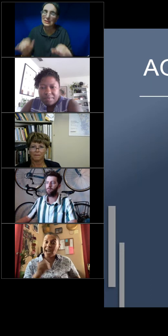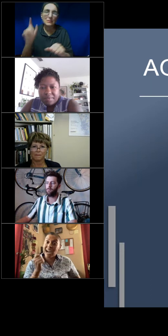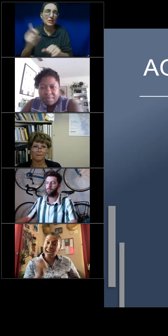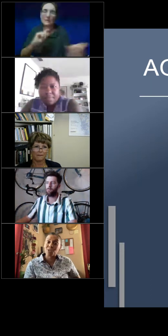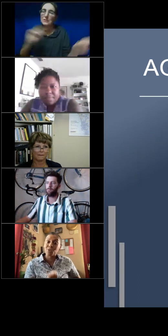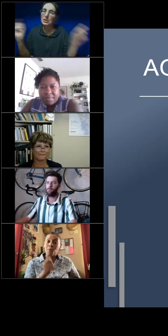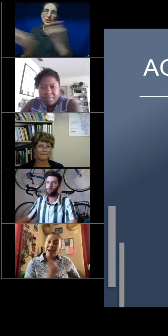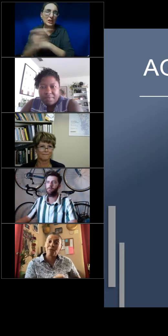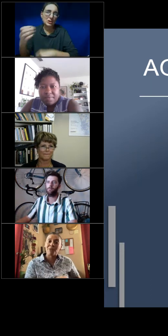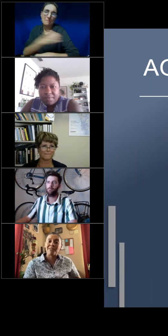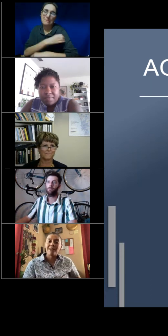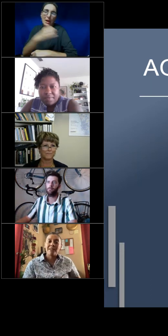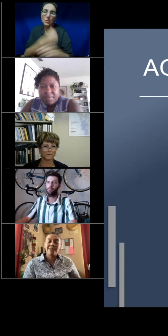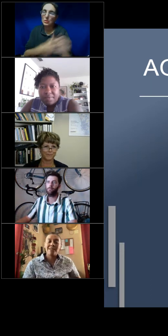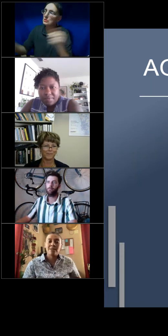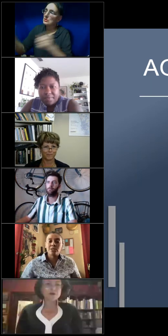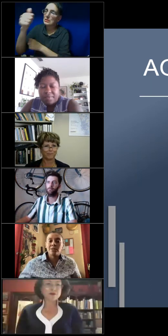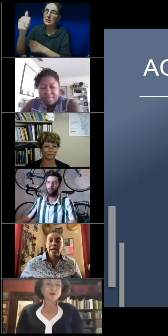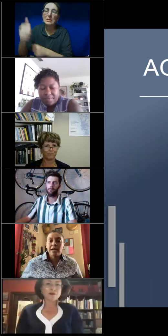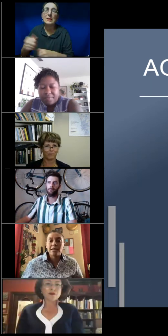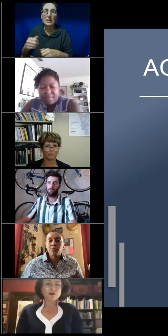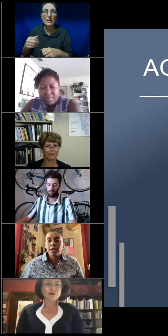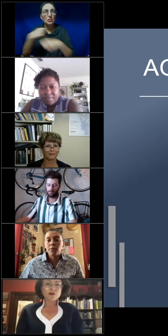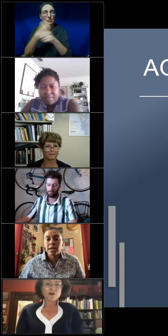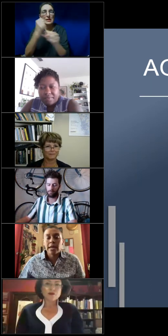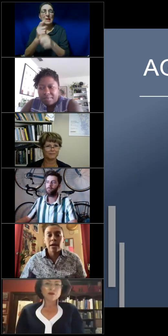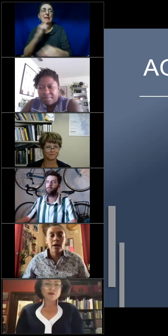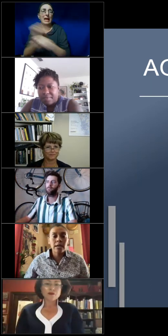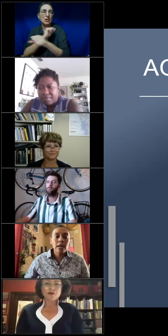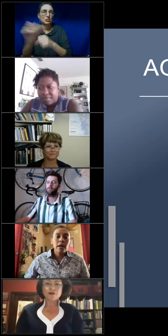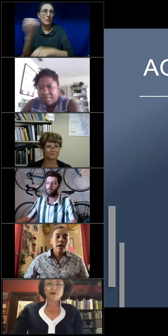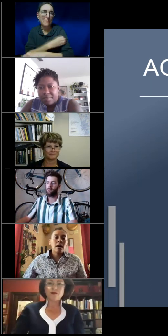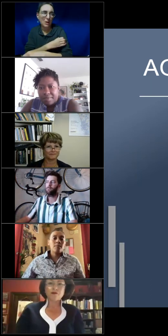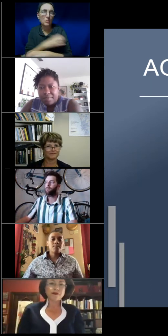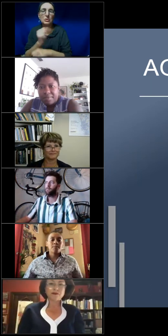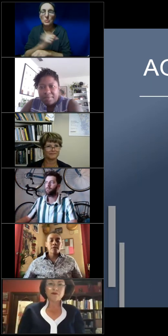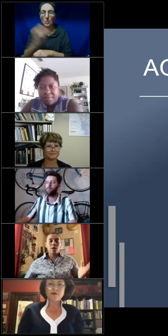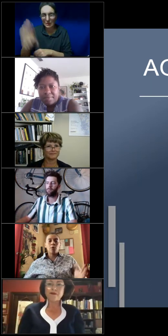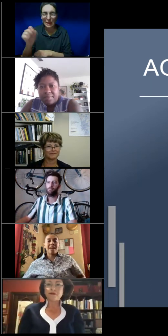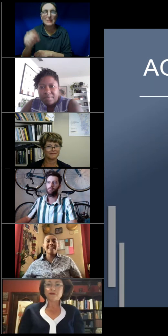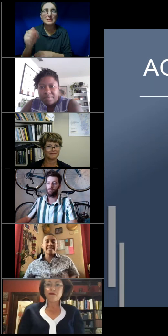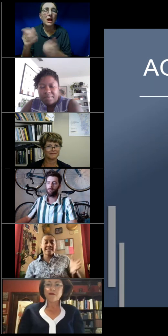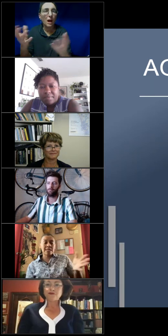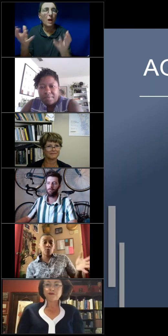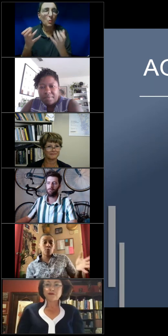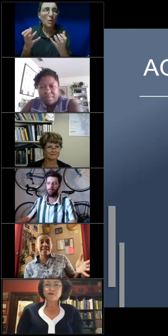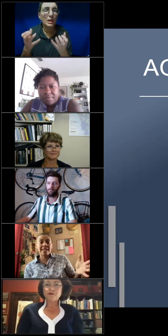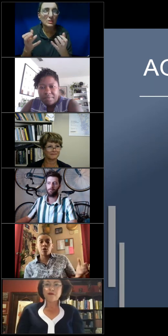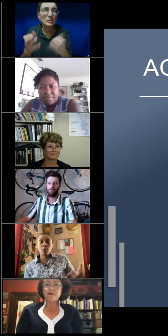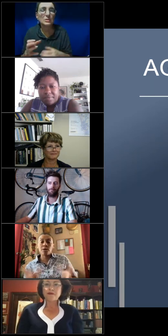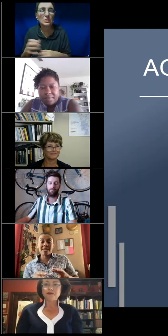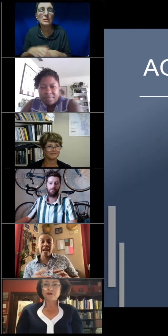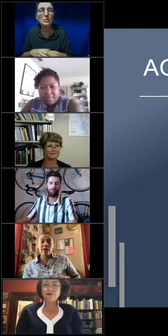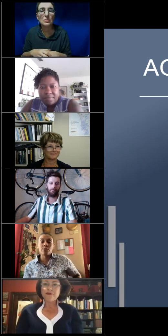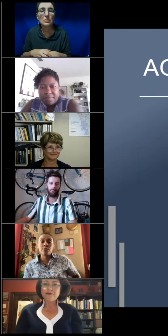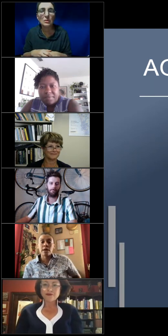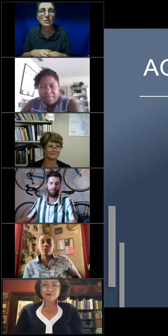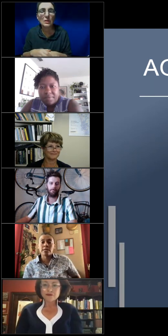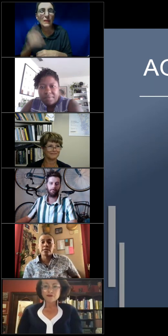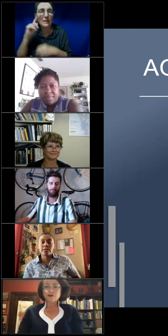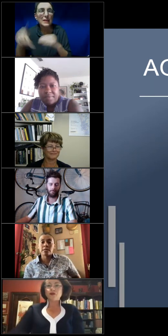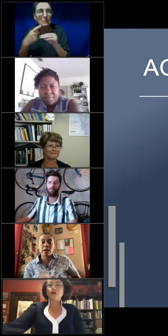through actual power, So yeah, I definitely want to egg on how Randy did the work in San Diego, but we're going to have